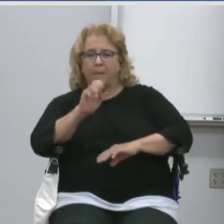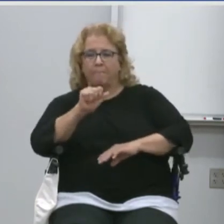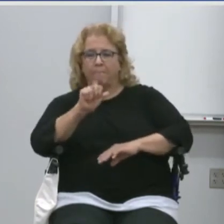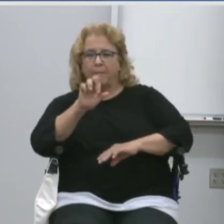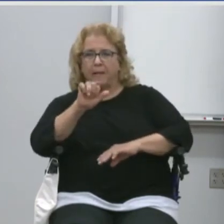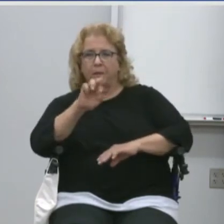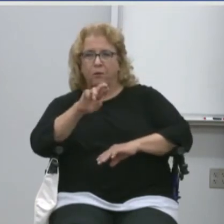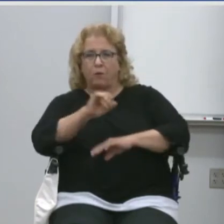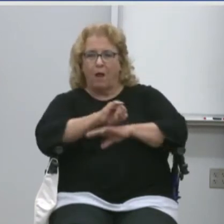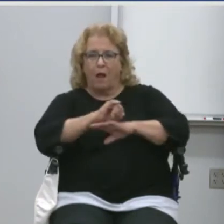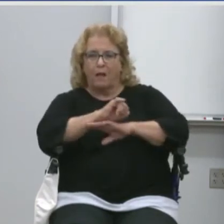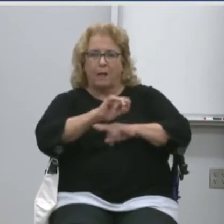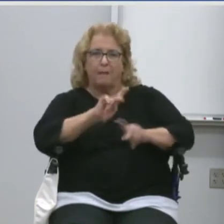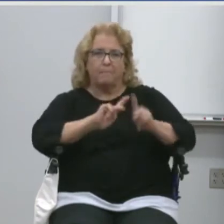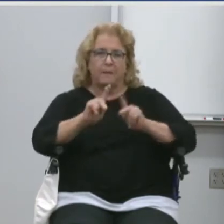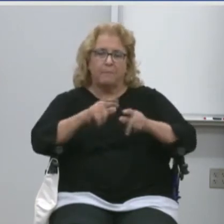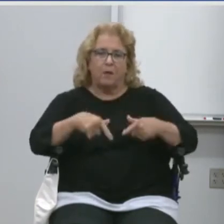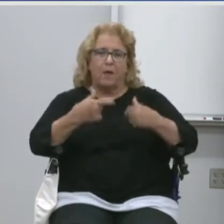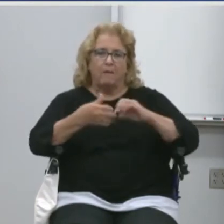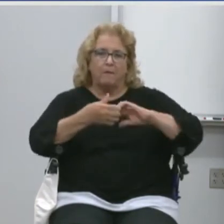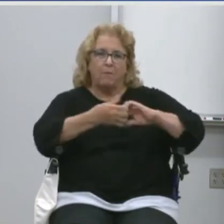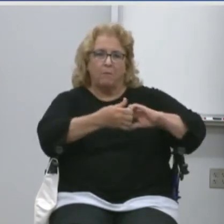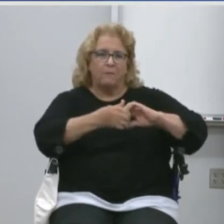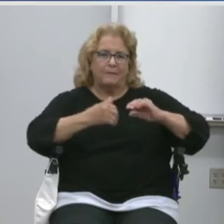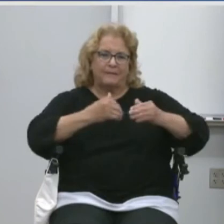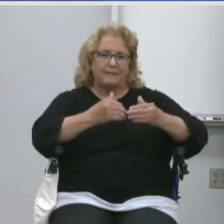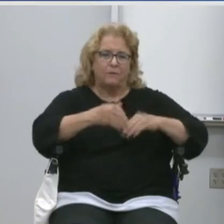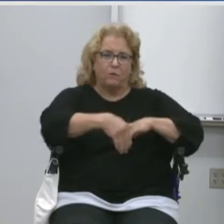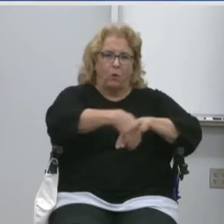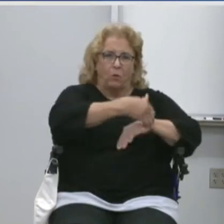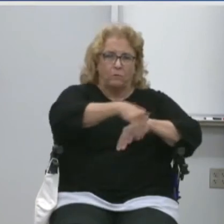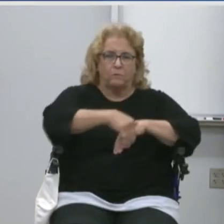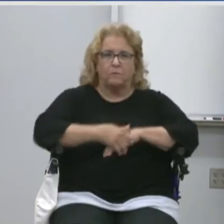people living in mobile homes near the coast.